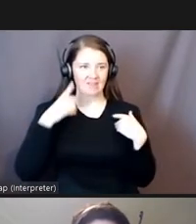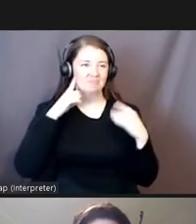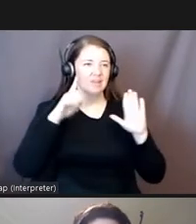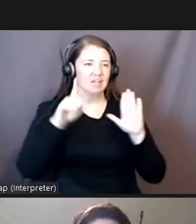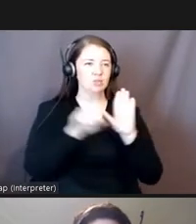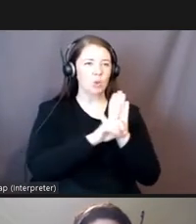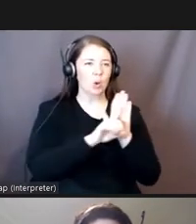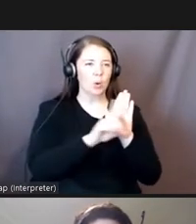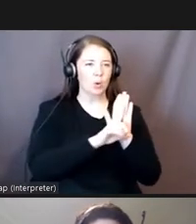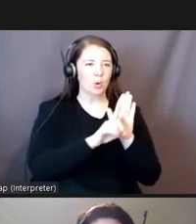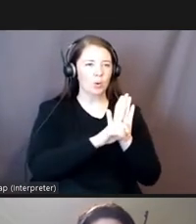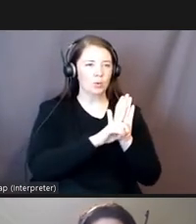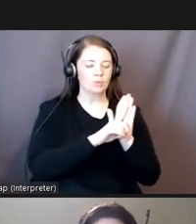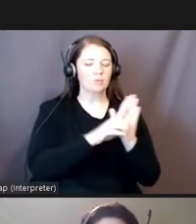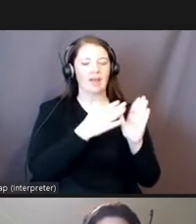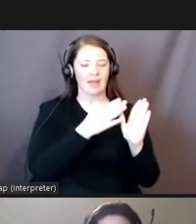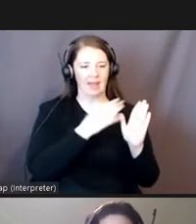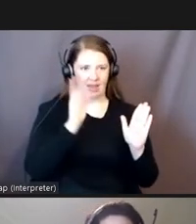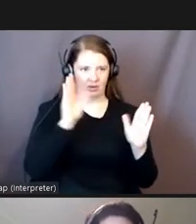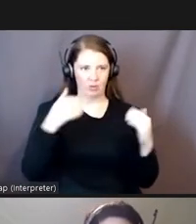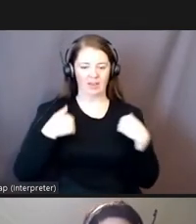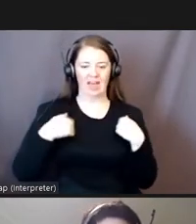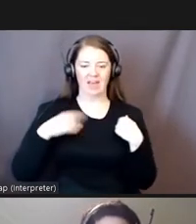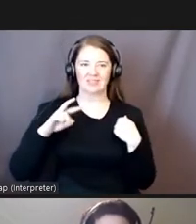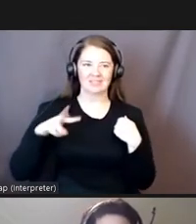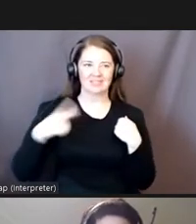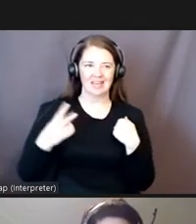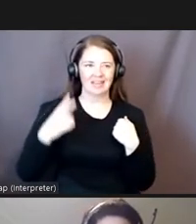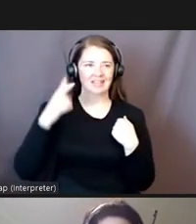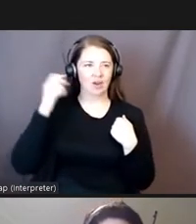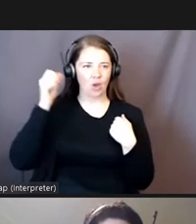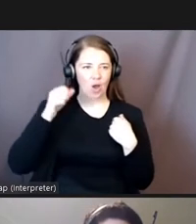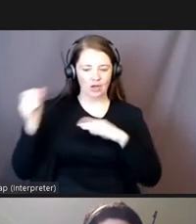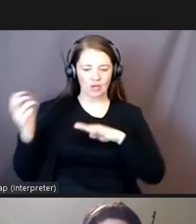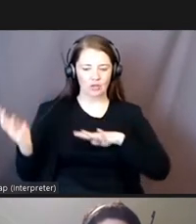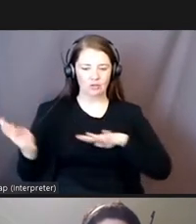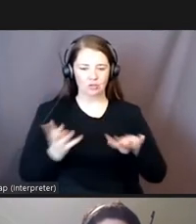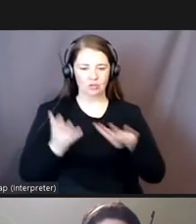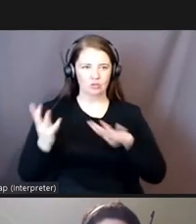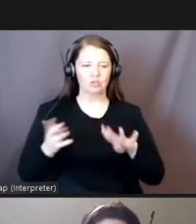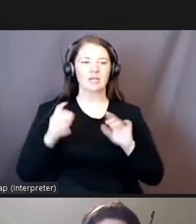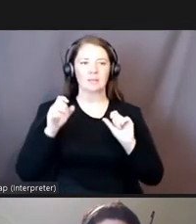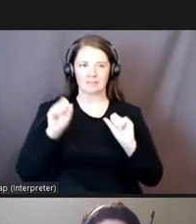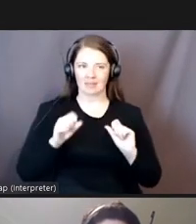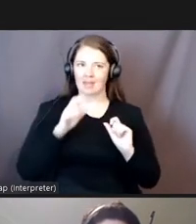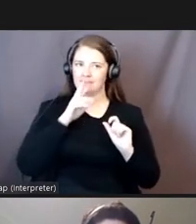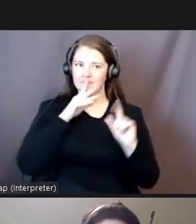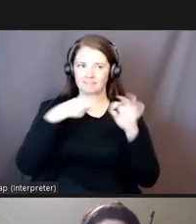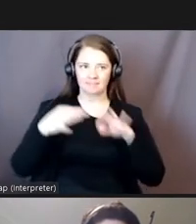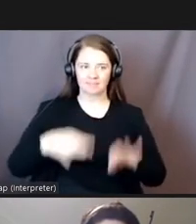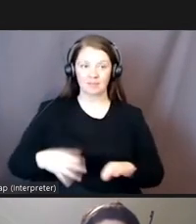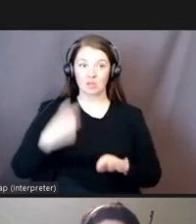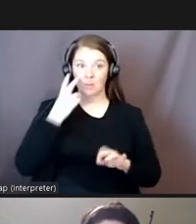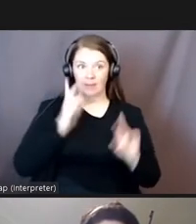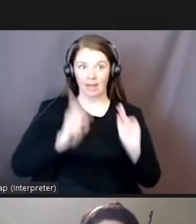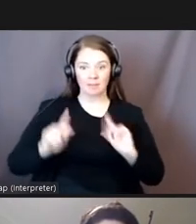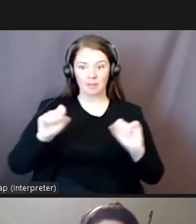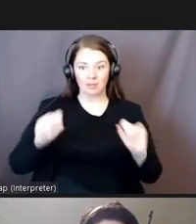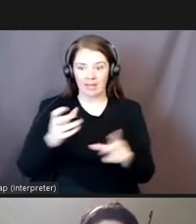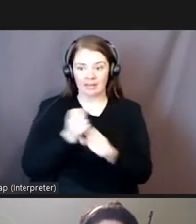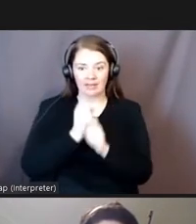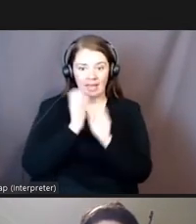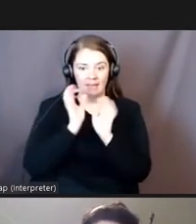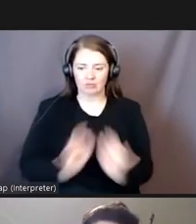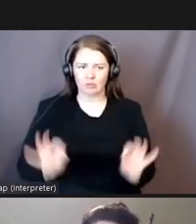conveyed orally in a secondary audio stream so that blind people get these critical details. Emergency information